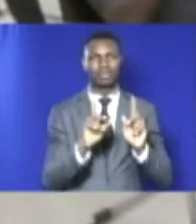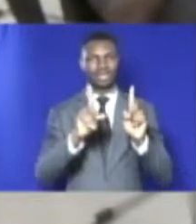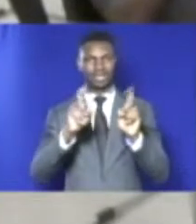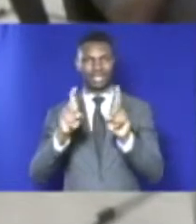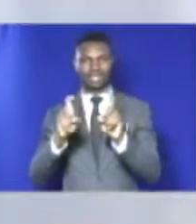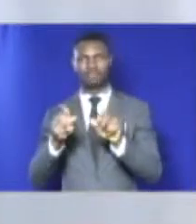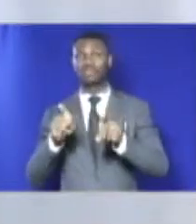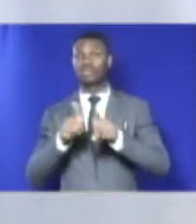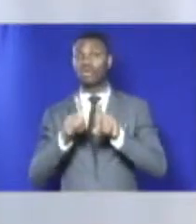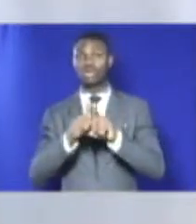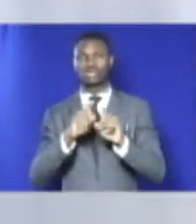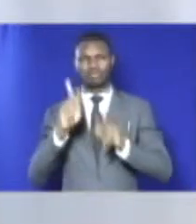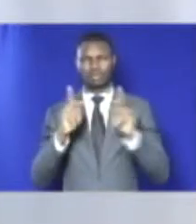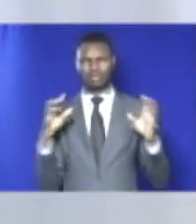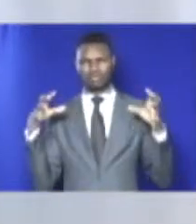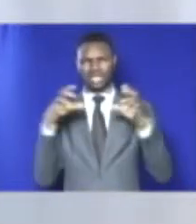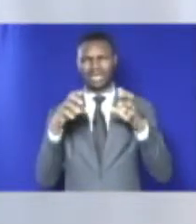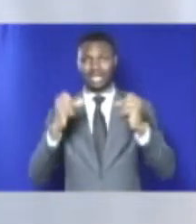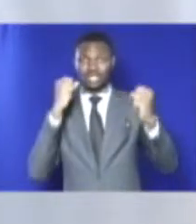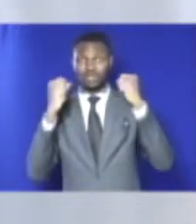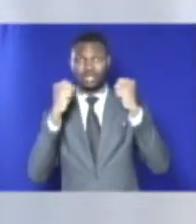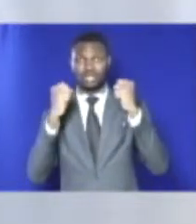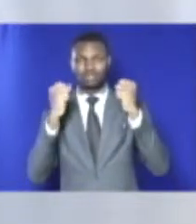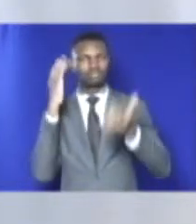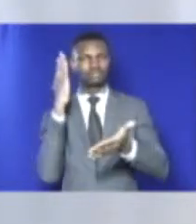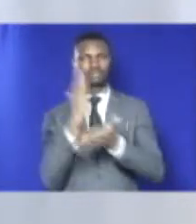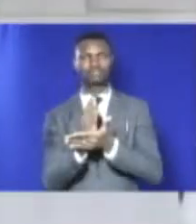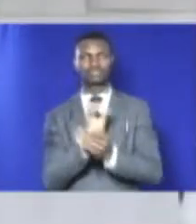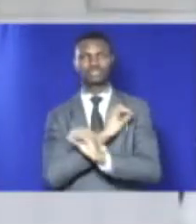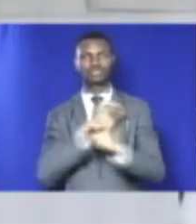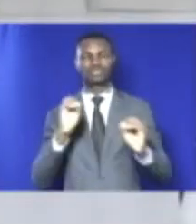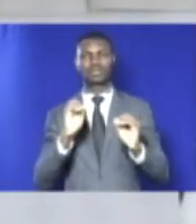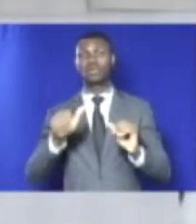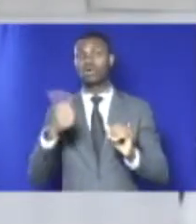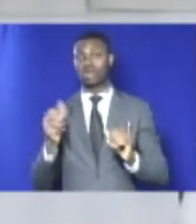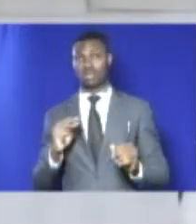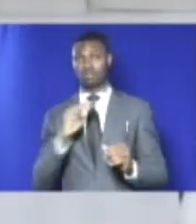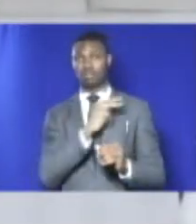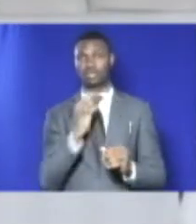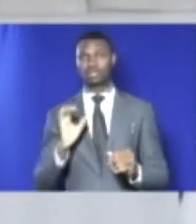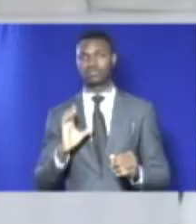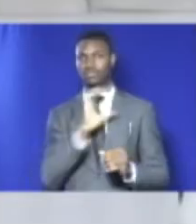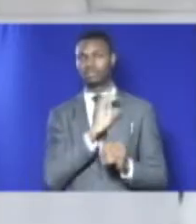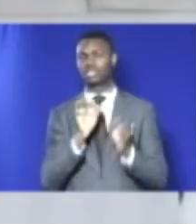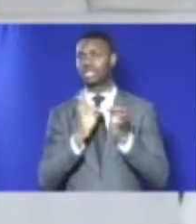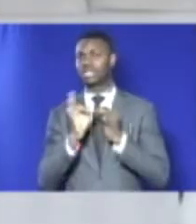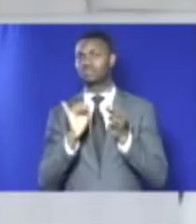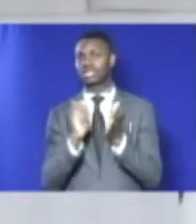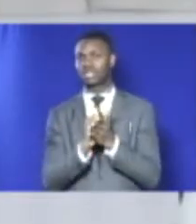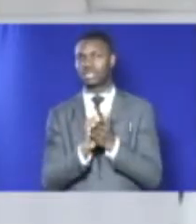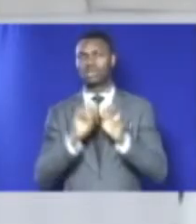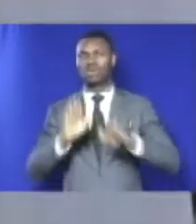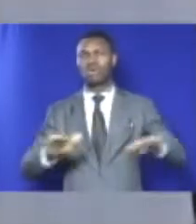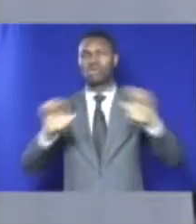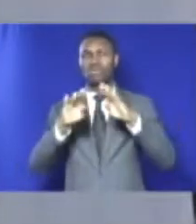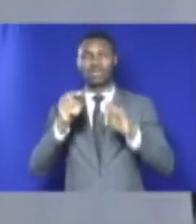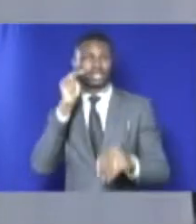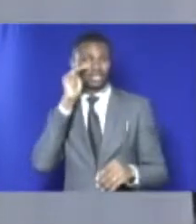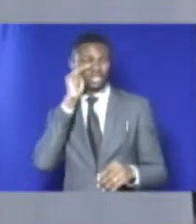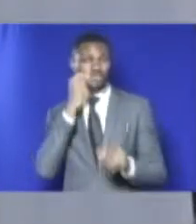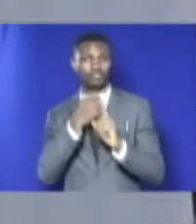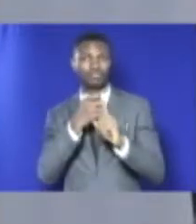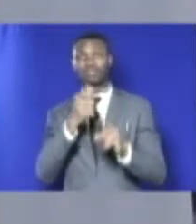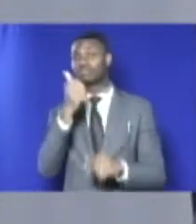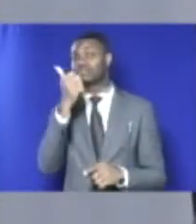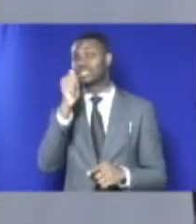gatherings and sporting activities. Other members of the committee said overnight curfew nationwide is from 10 p.m. to